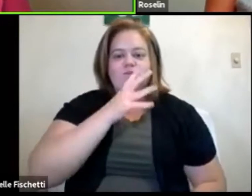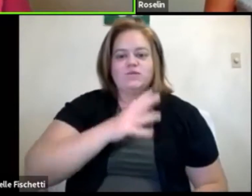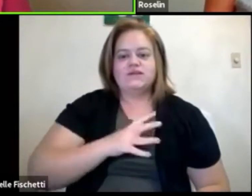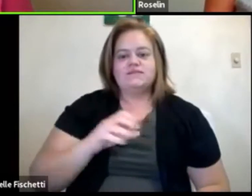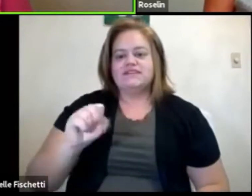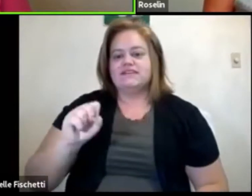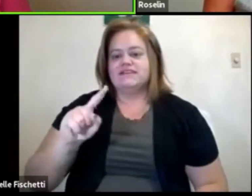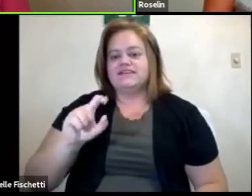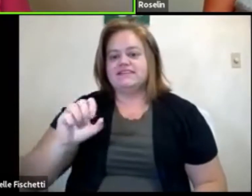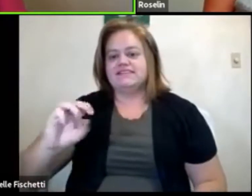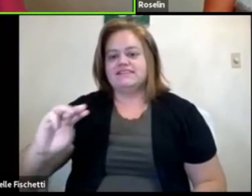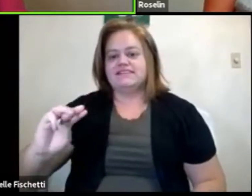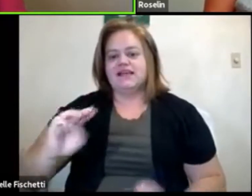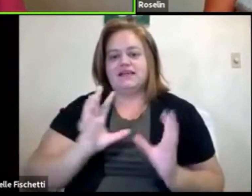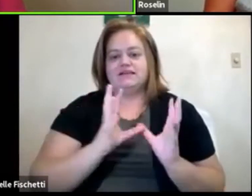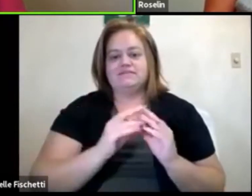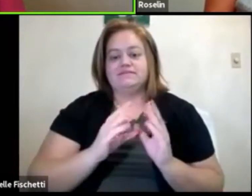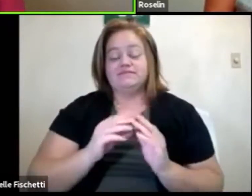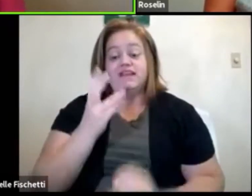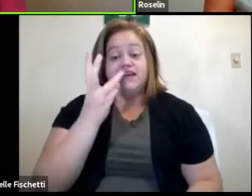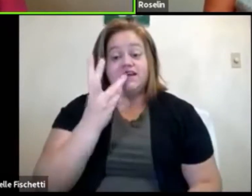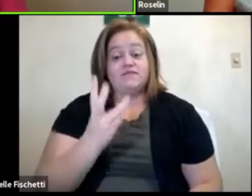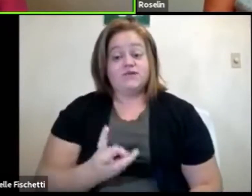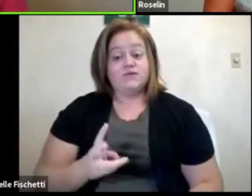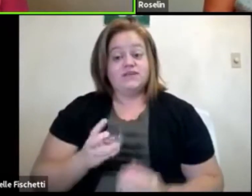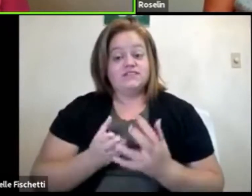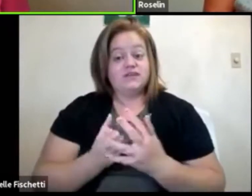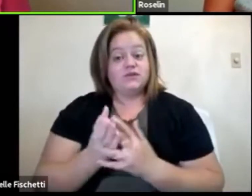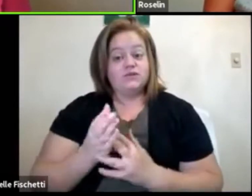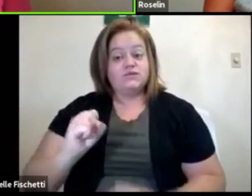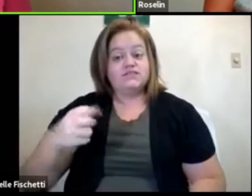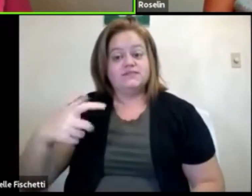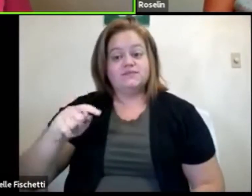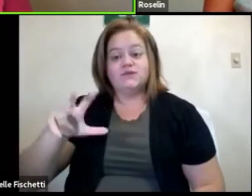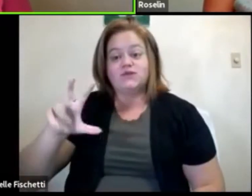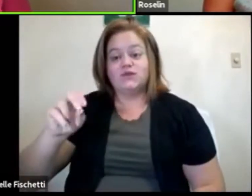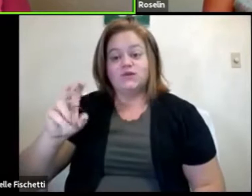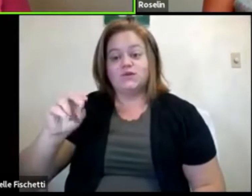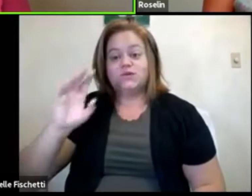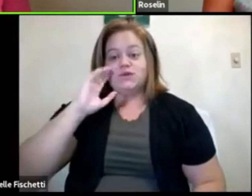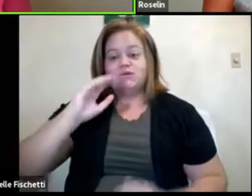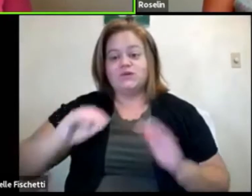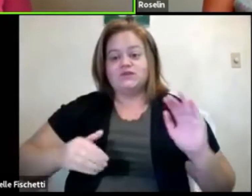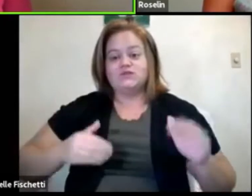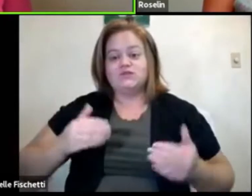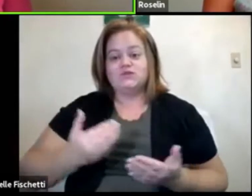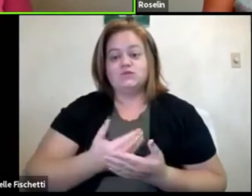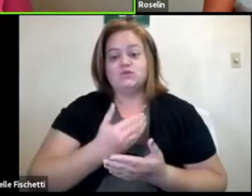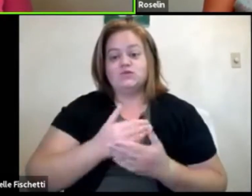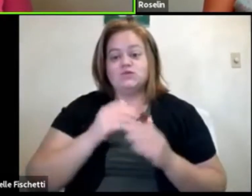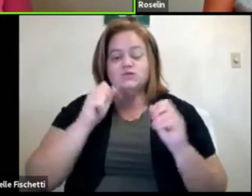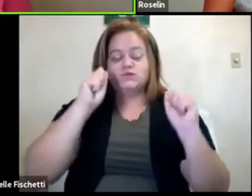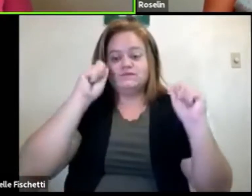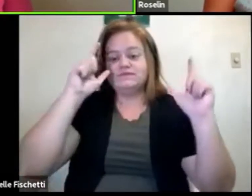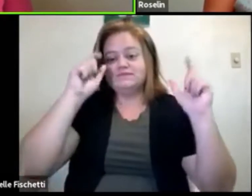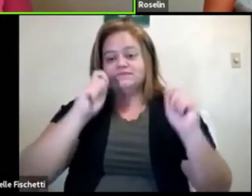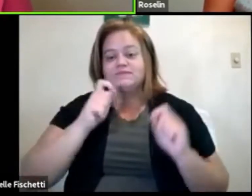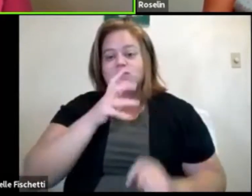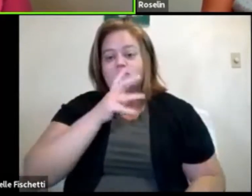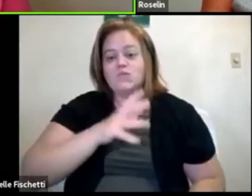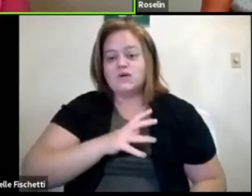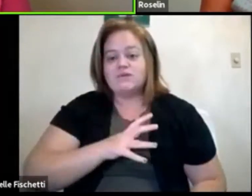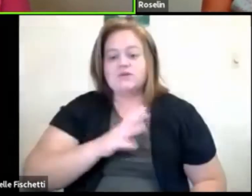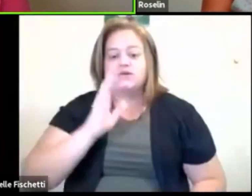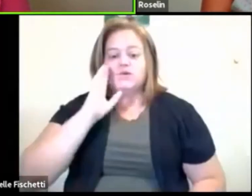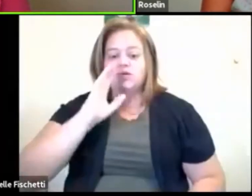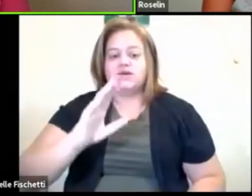series. Every Wednesday from now through September 30th, we'll introduce you to some inspiring women, female role models who are doing